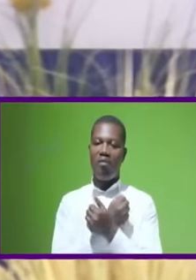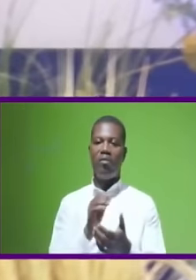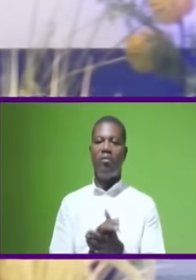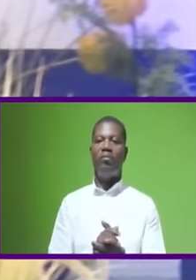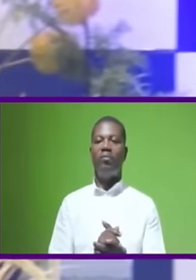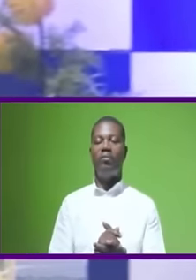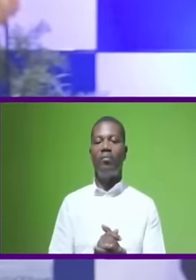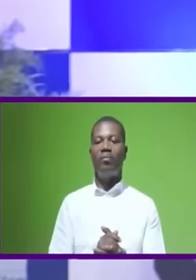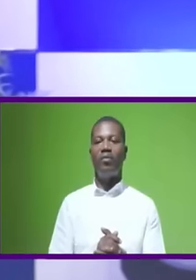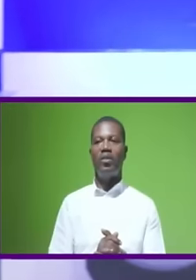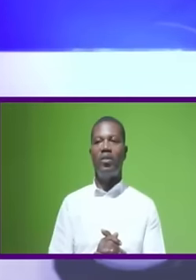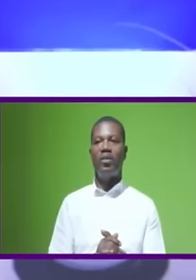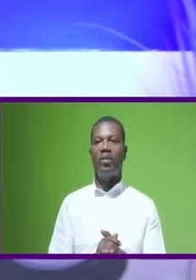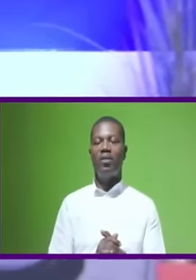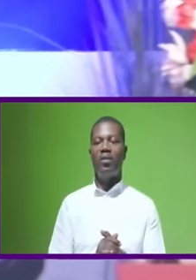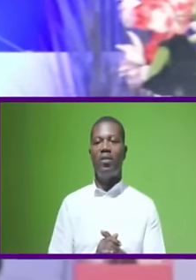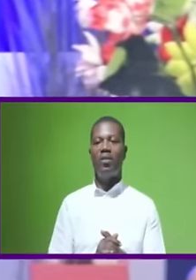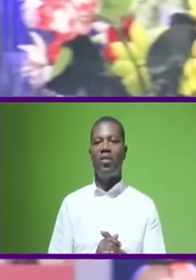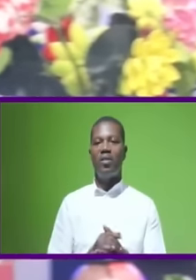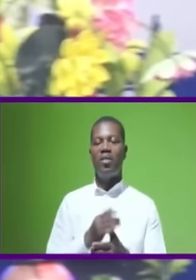Now, a penance.